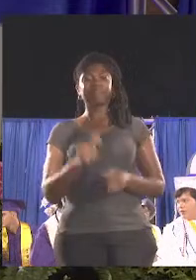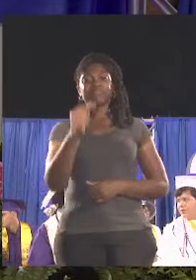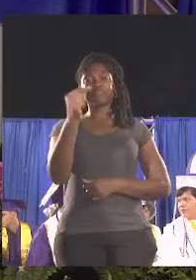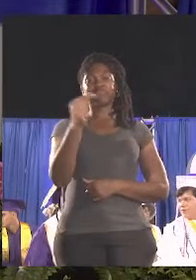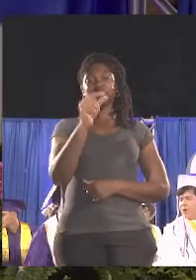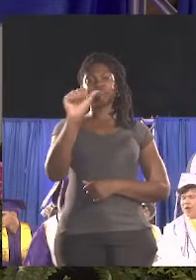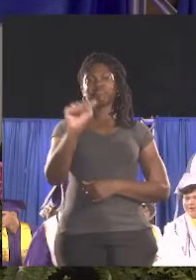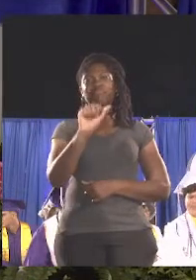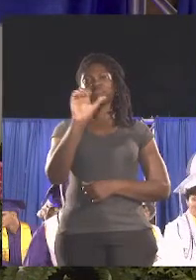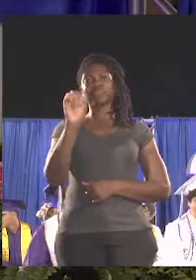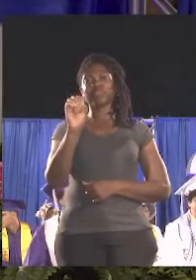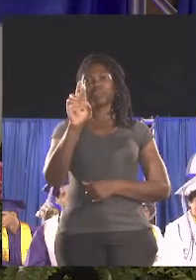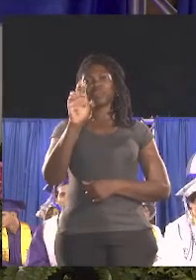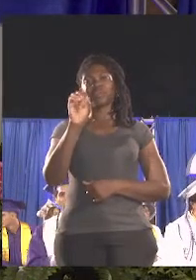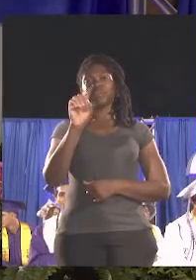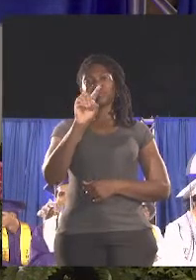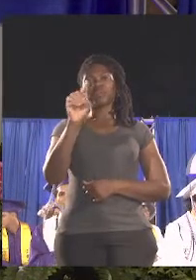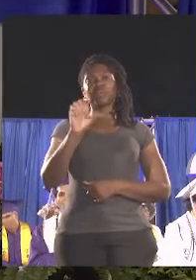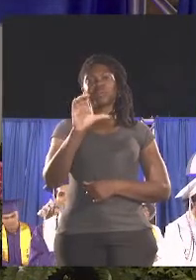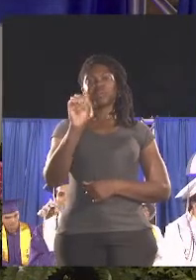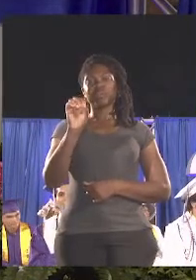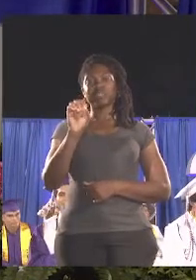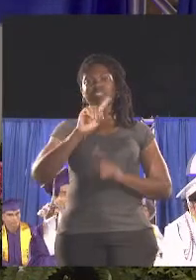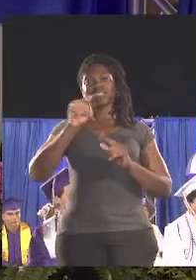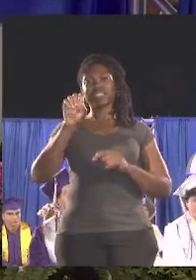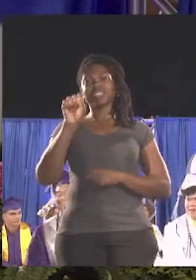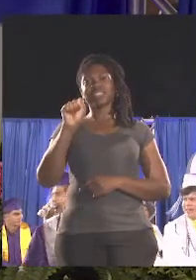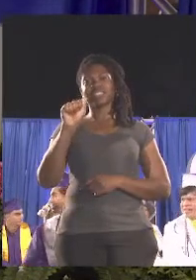Gabriel A. Orozco, San Antonio College.